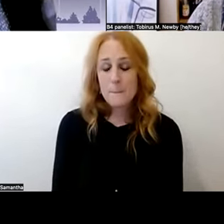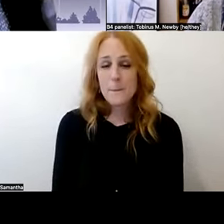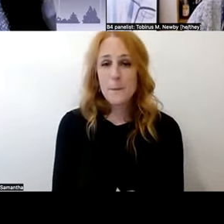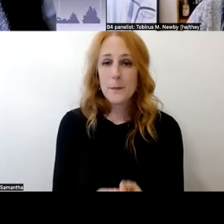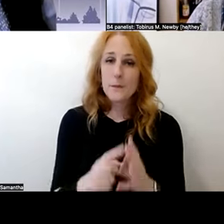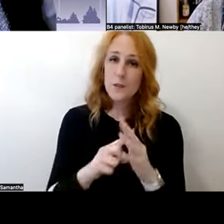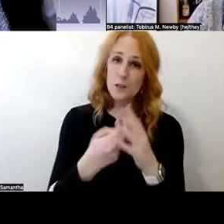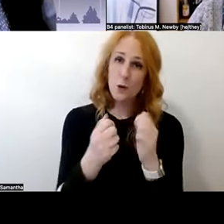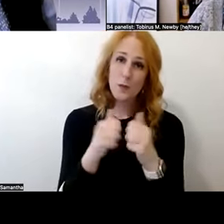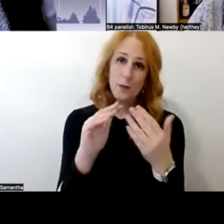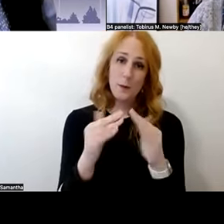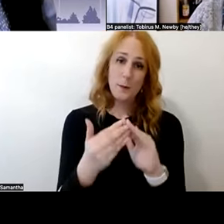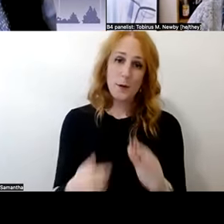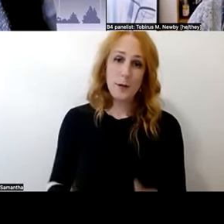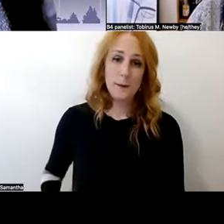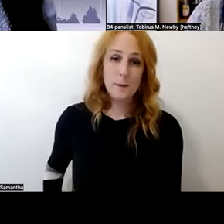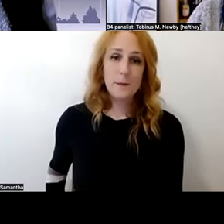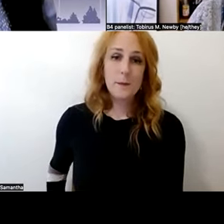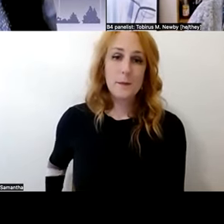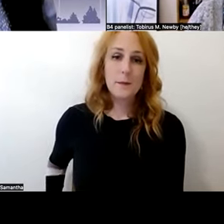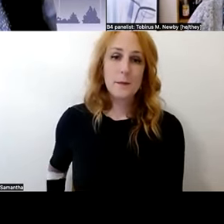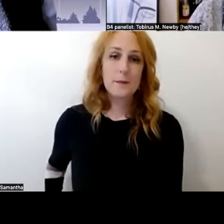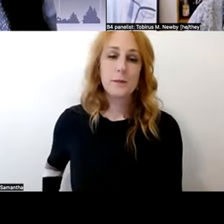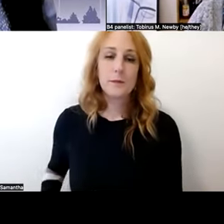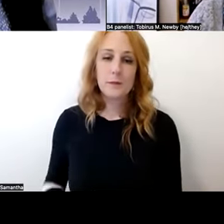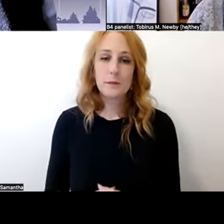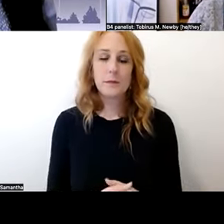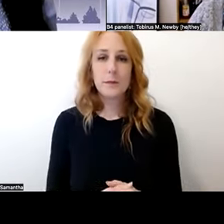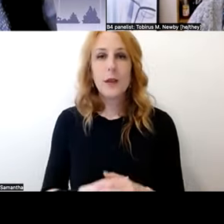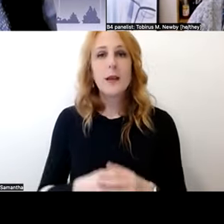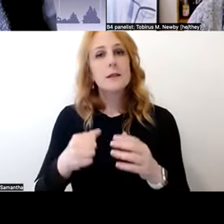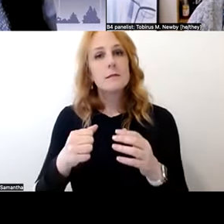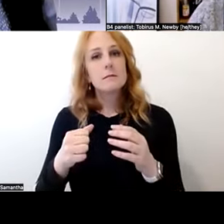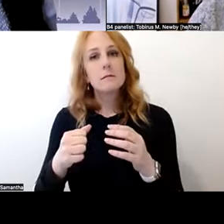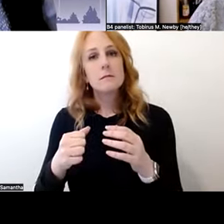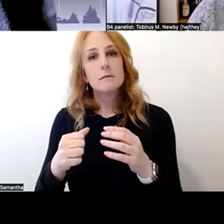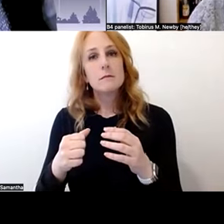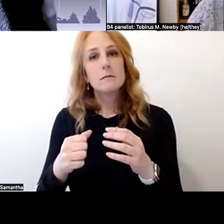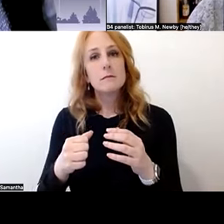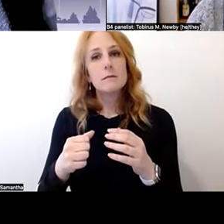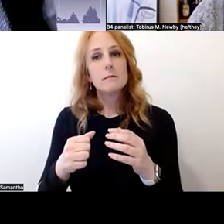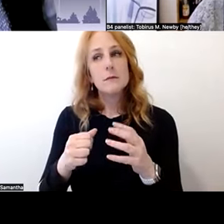committed to listening to the community and acting in step with what community tells us they need.